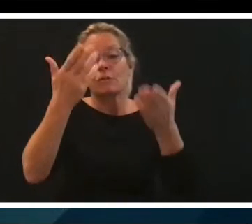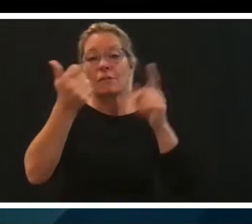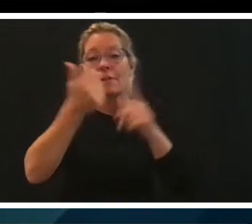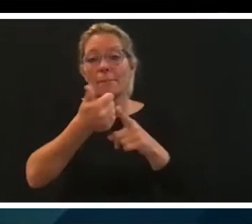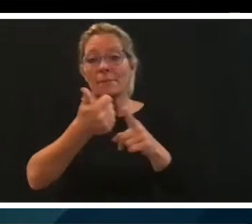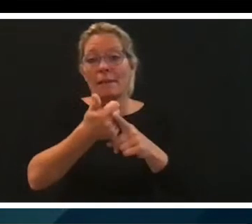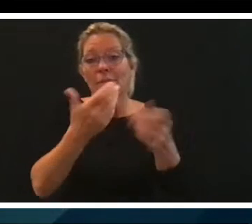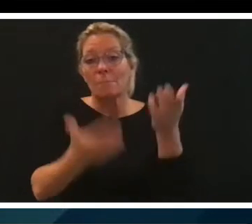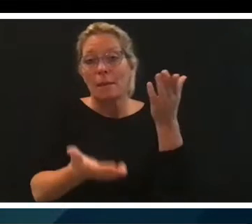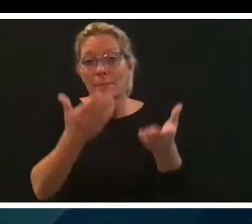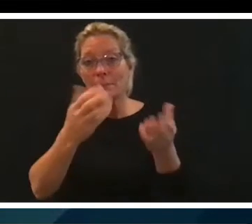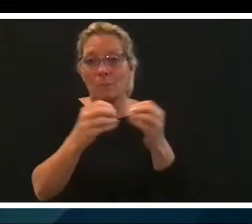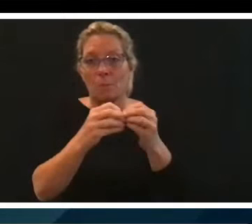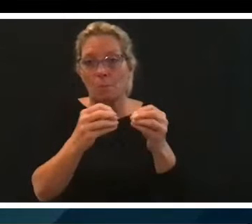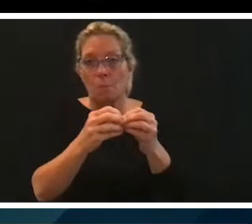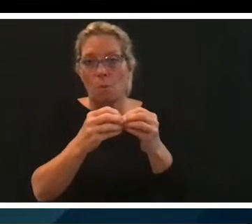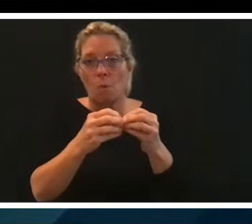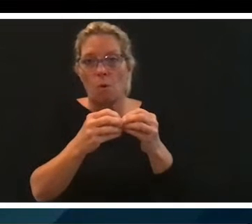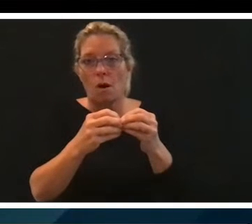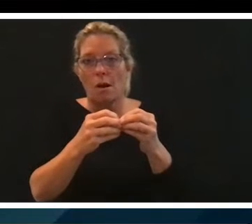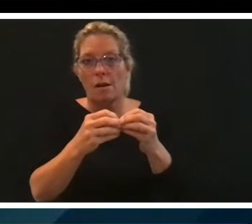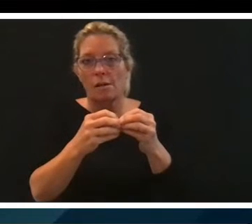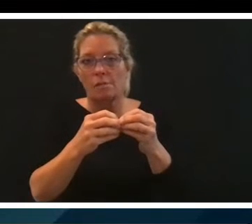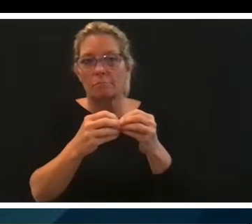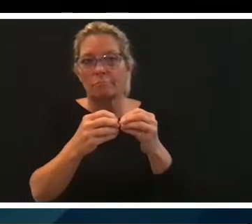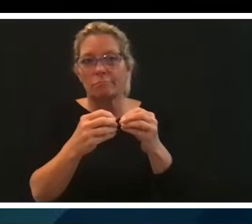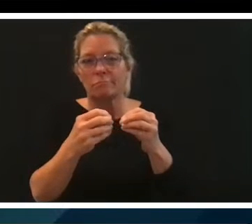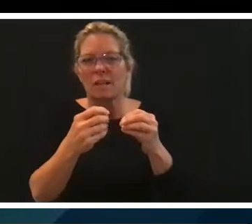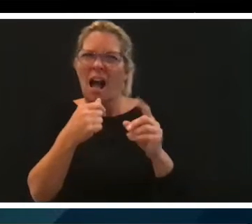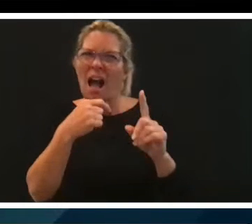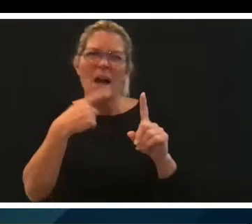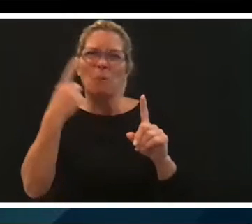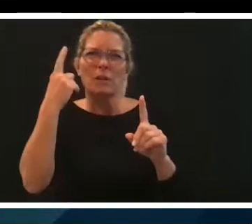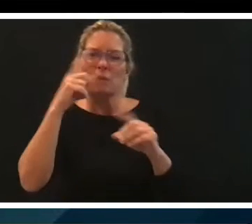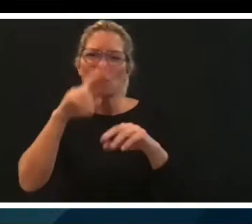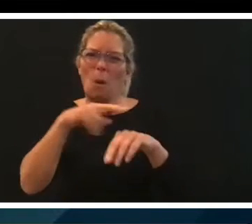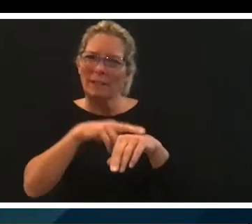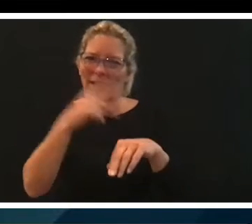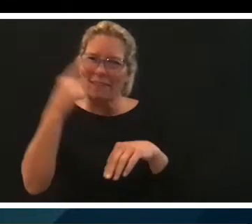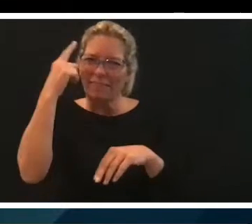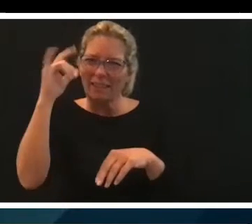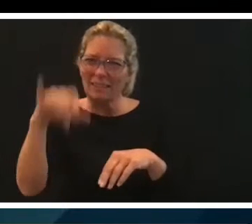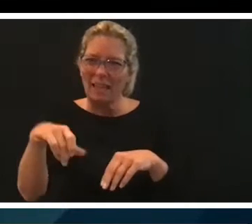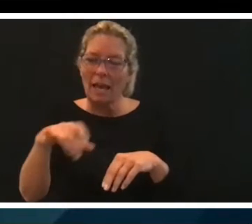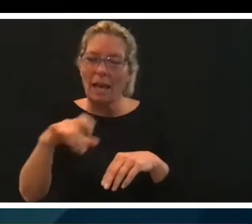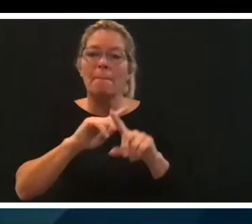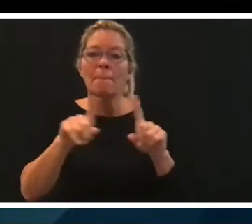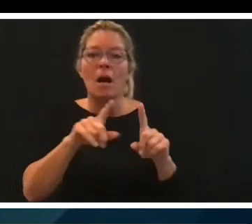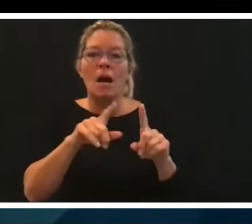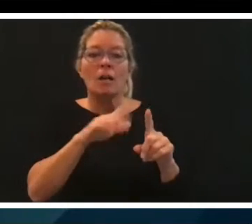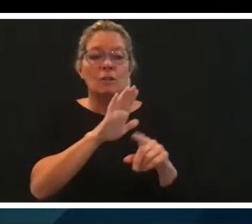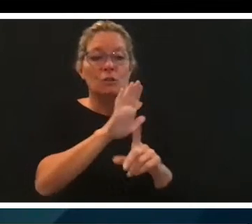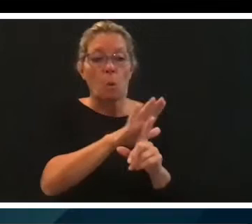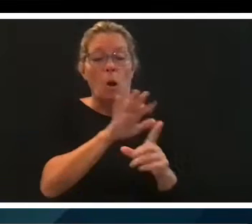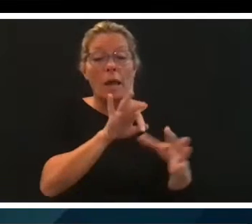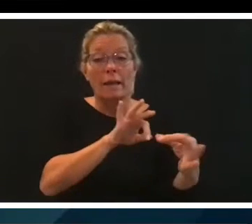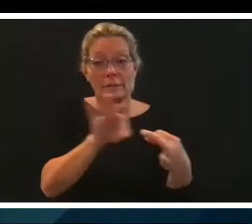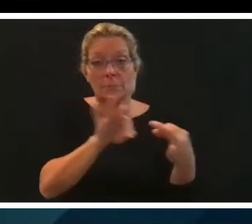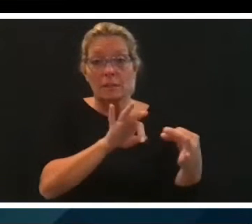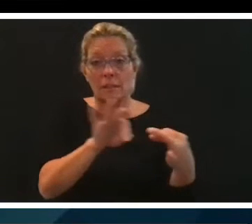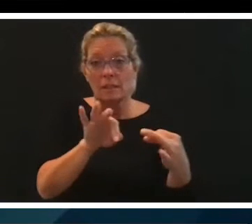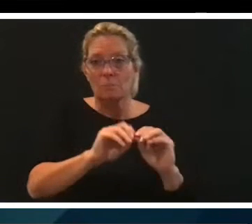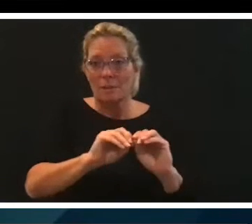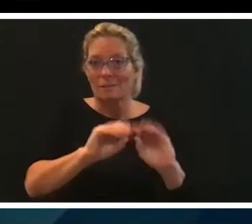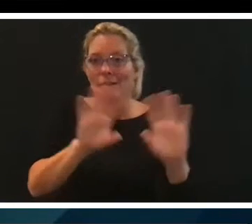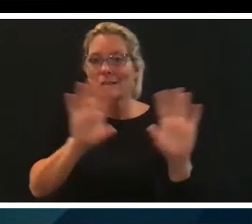I guess like that's not where my mind would go immediately, but the way in which you explained it actually makes a lot of sense. And I've certainly heard some